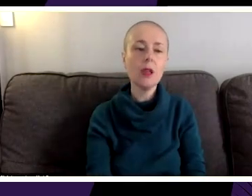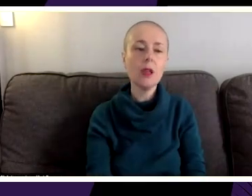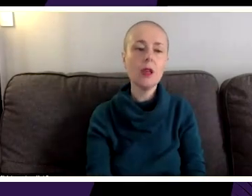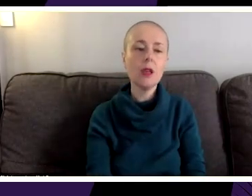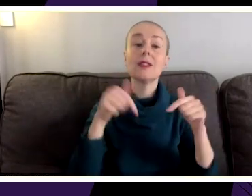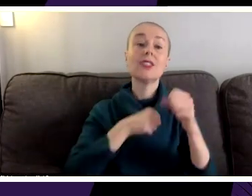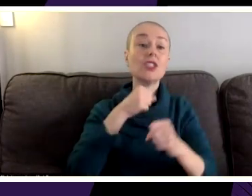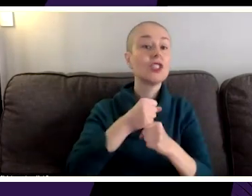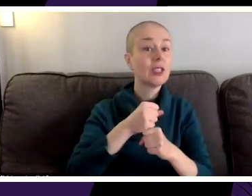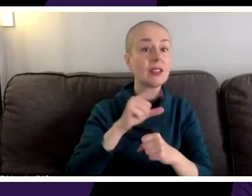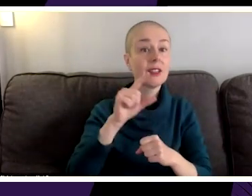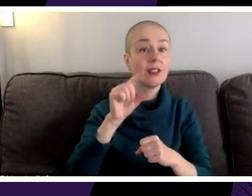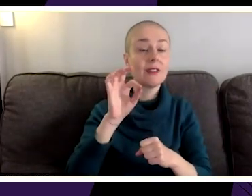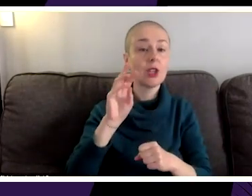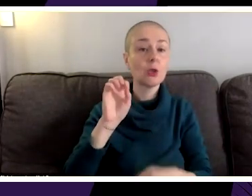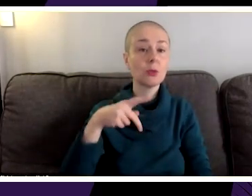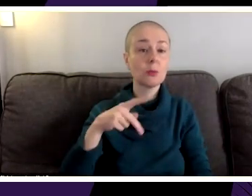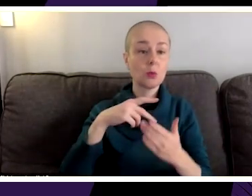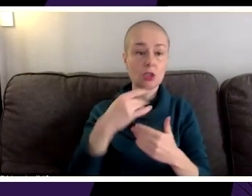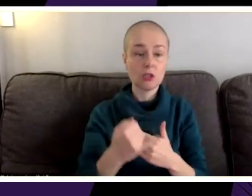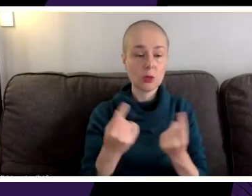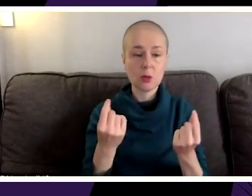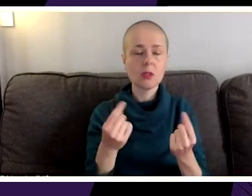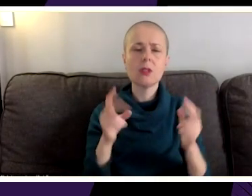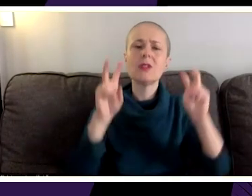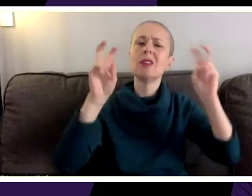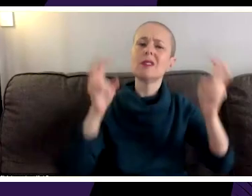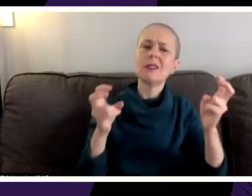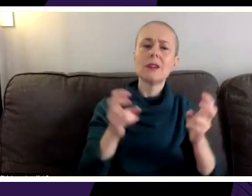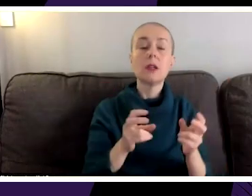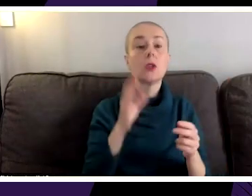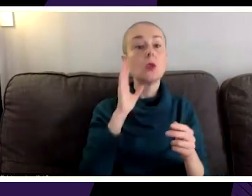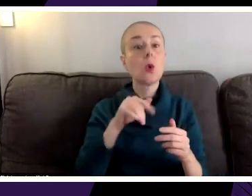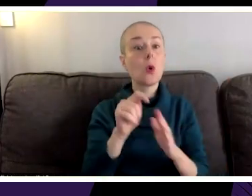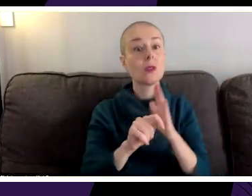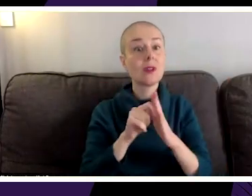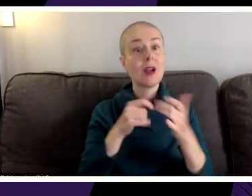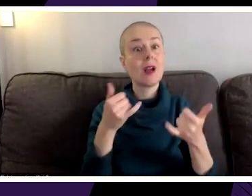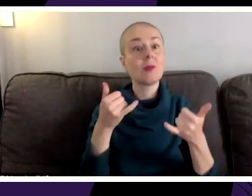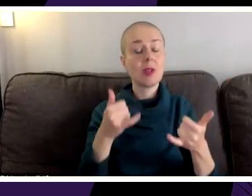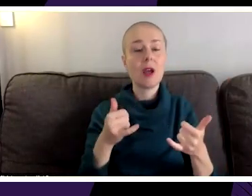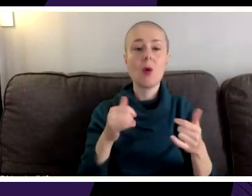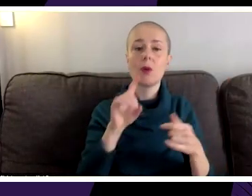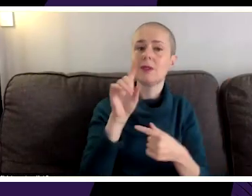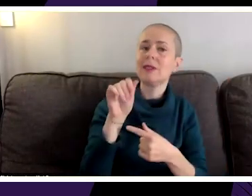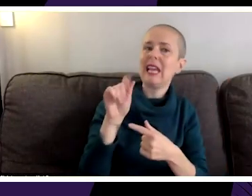fellowship projects are asking, in an age where data shapes every story we tell and hear, how are